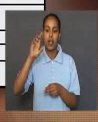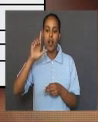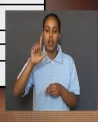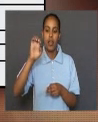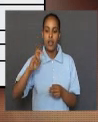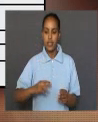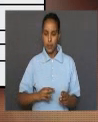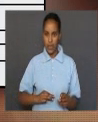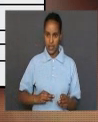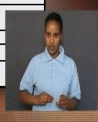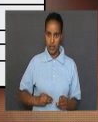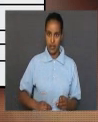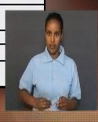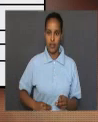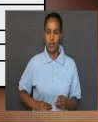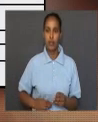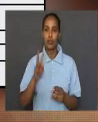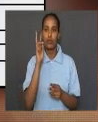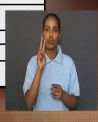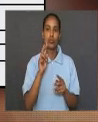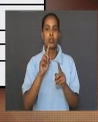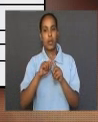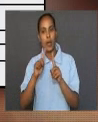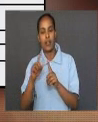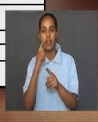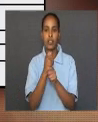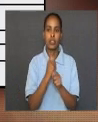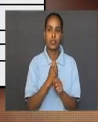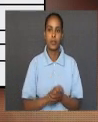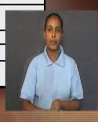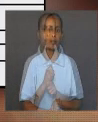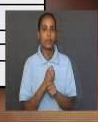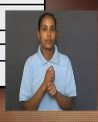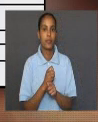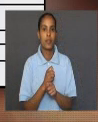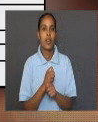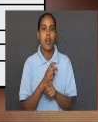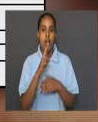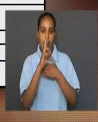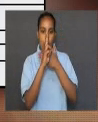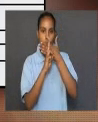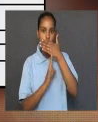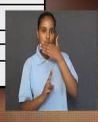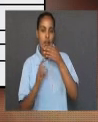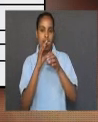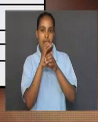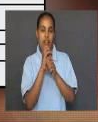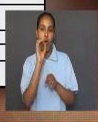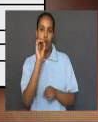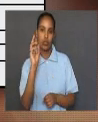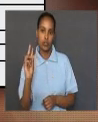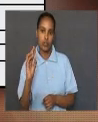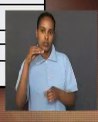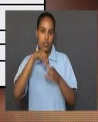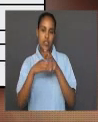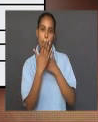Transport proteins have two separate functions. The hemoglobin carries oxygen in